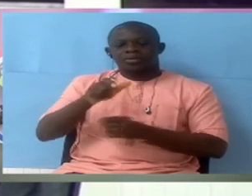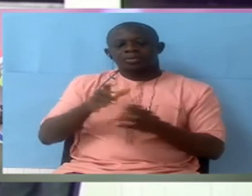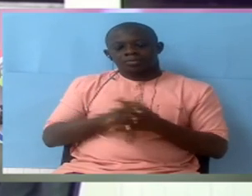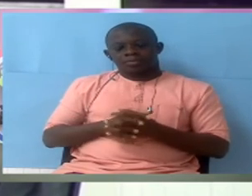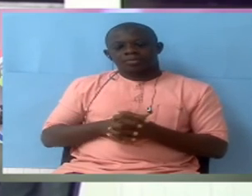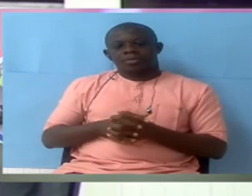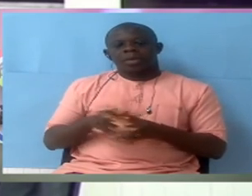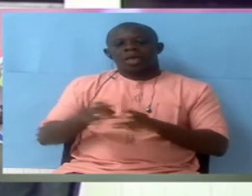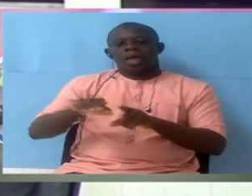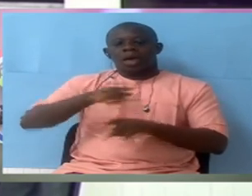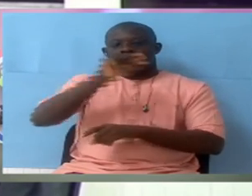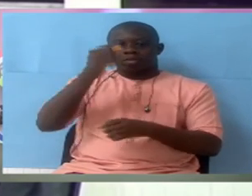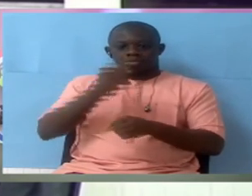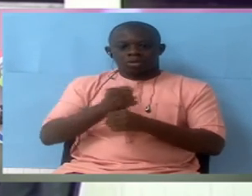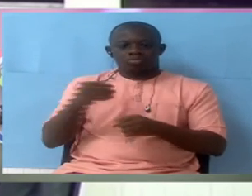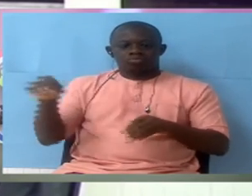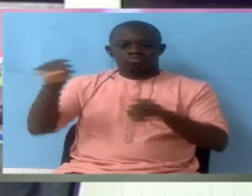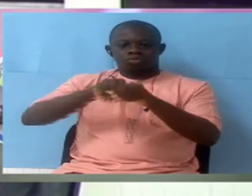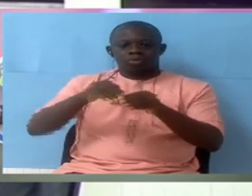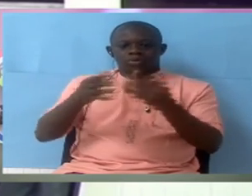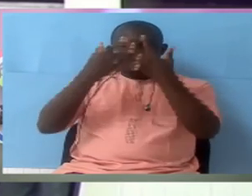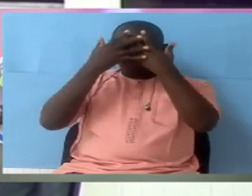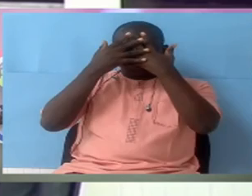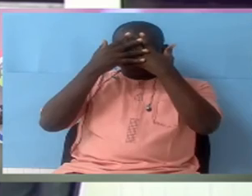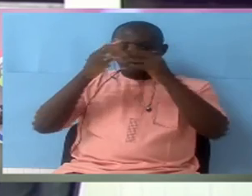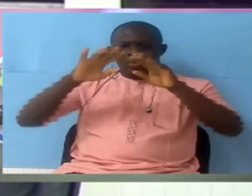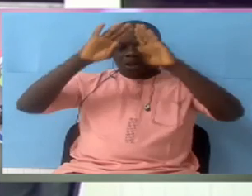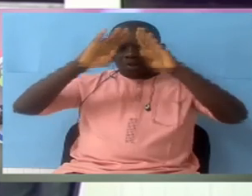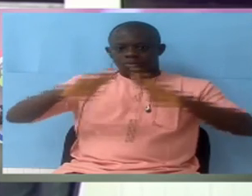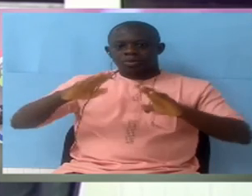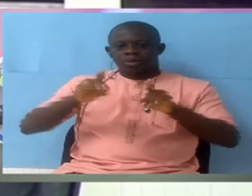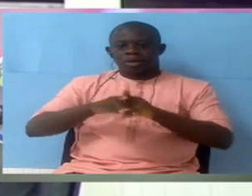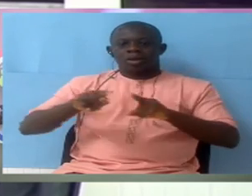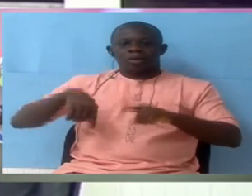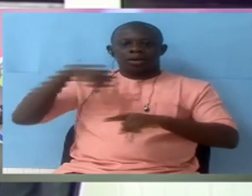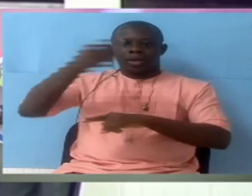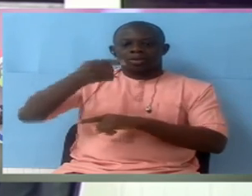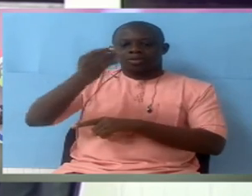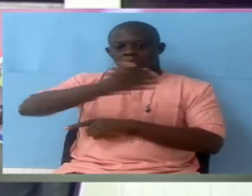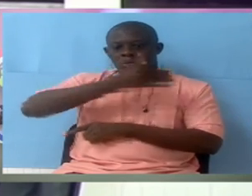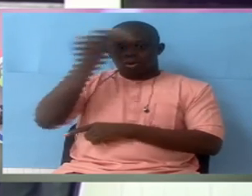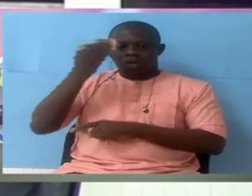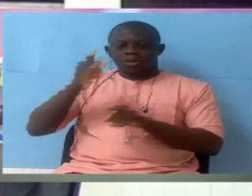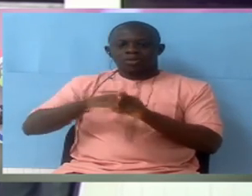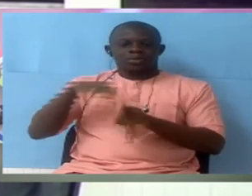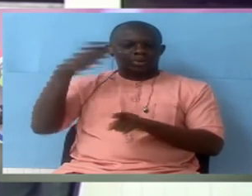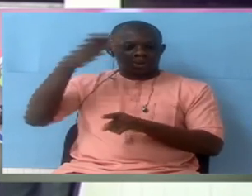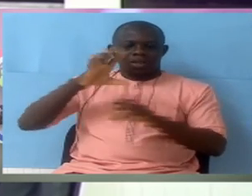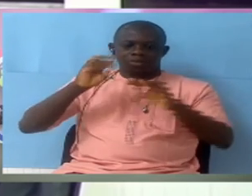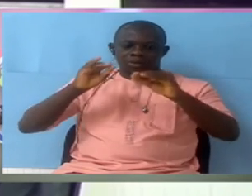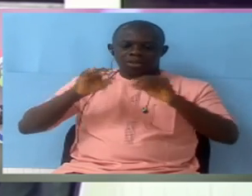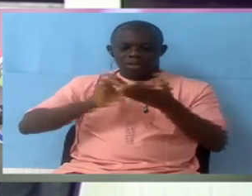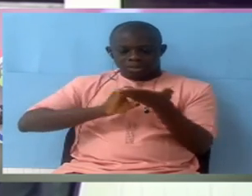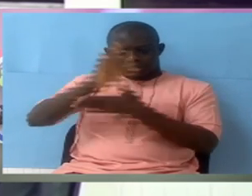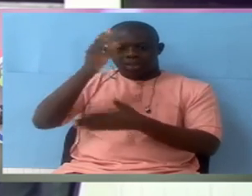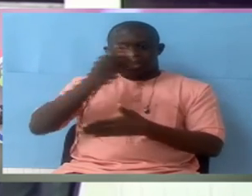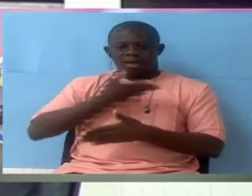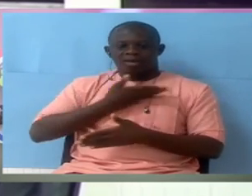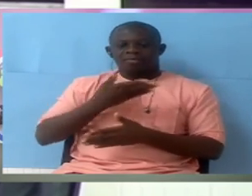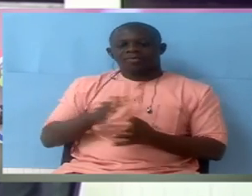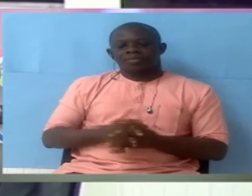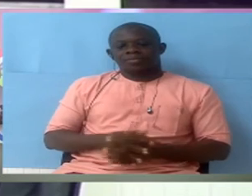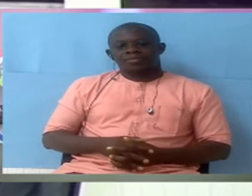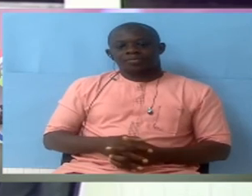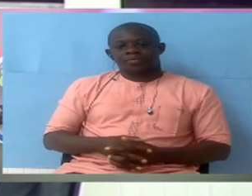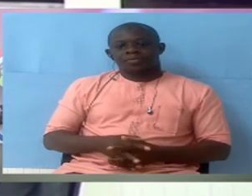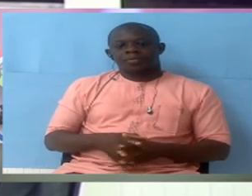wéccu ko. And put him in cells. Dugal ko cell. The following morning a signal message was sent. Ci election ci suba nak ñu yone ma